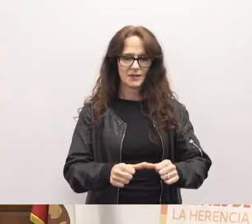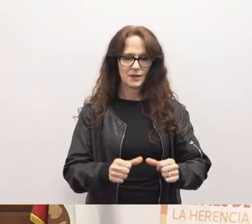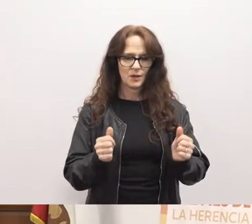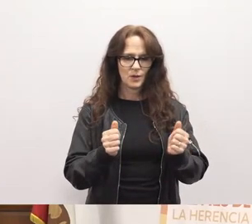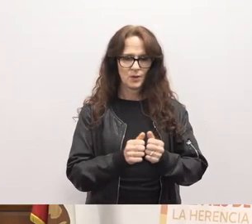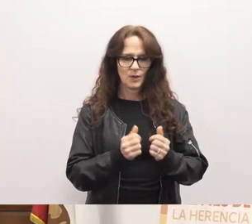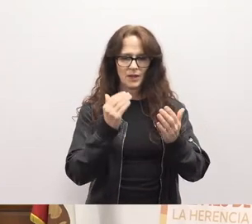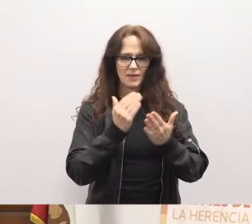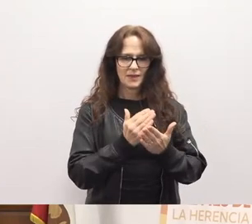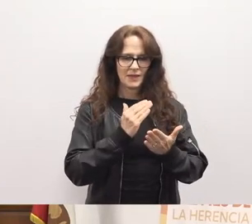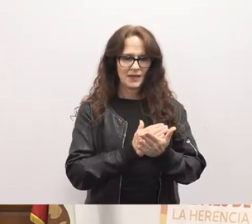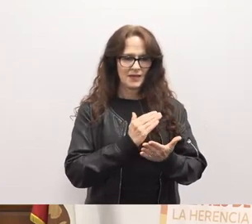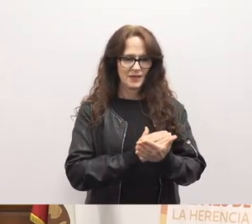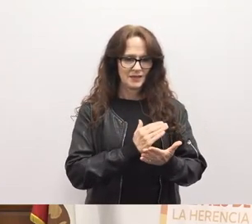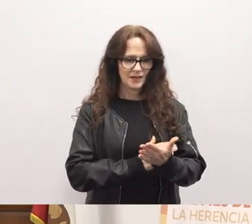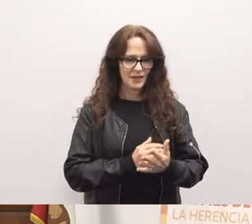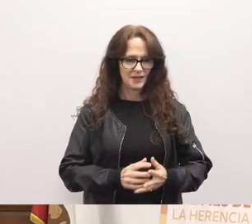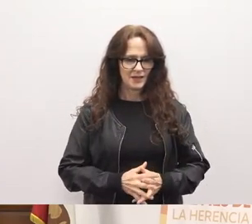with the agenda.